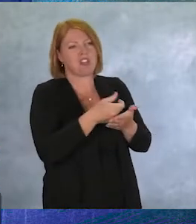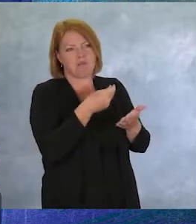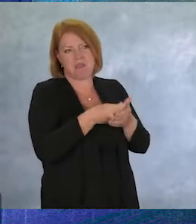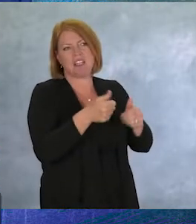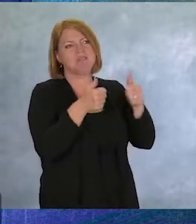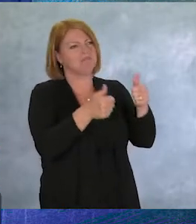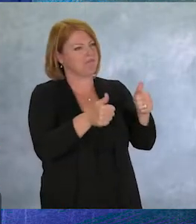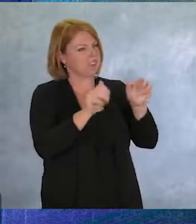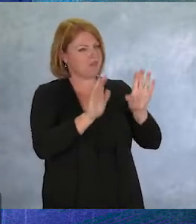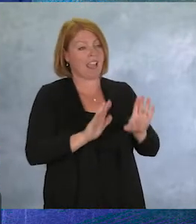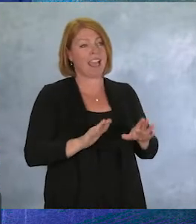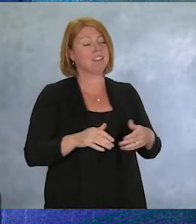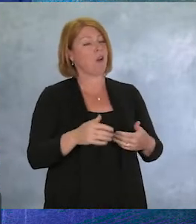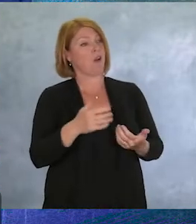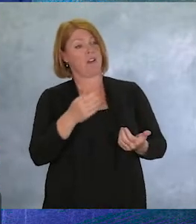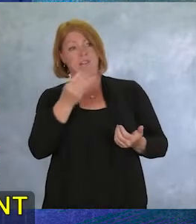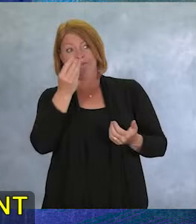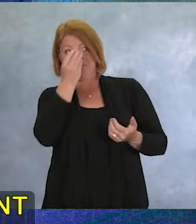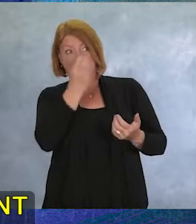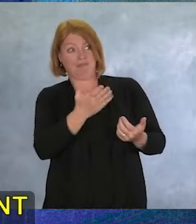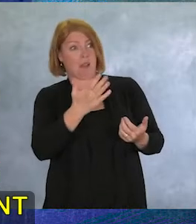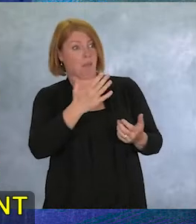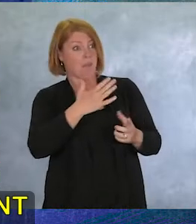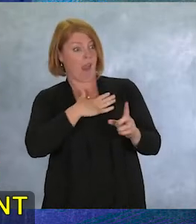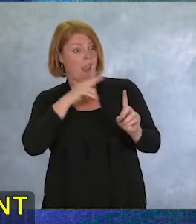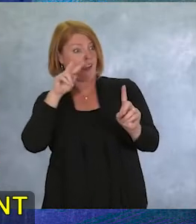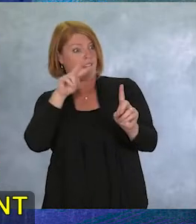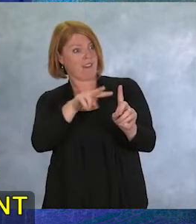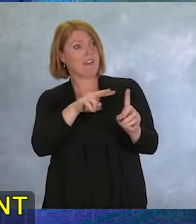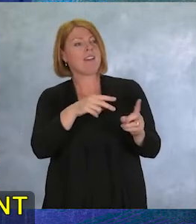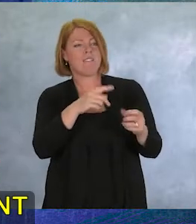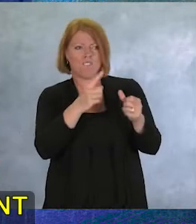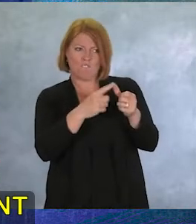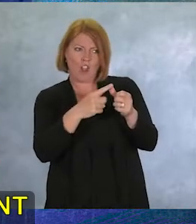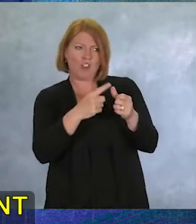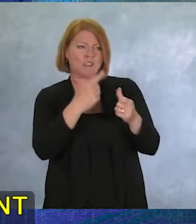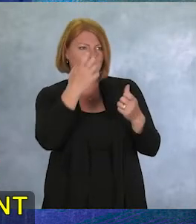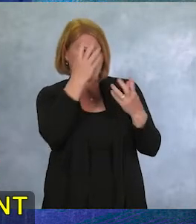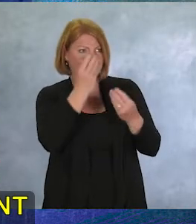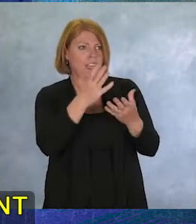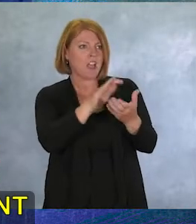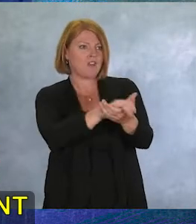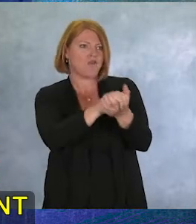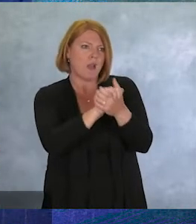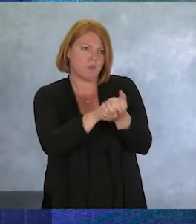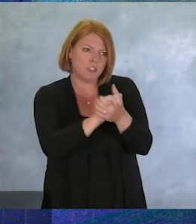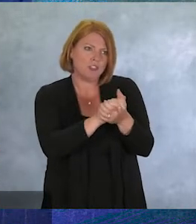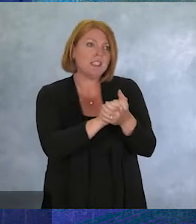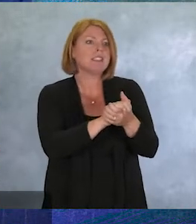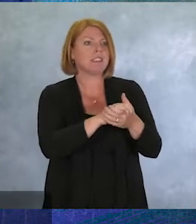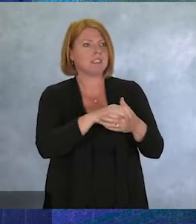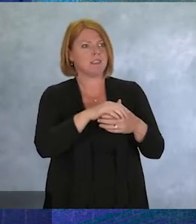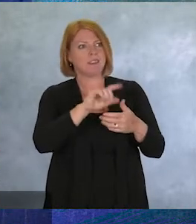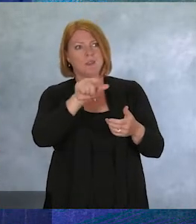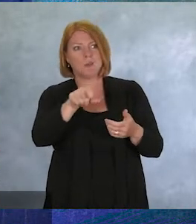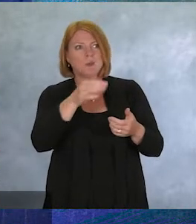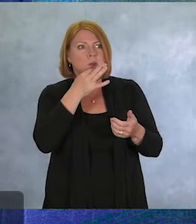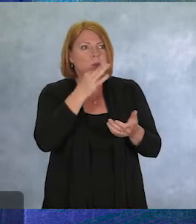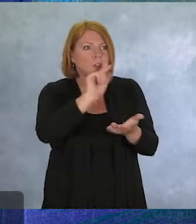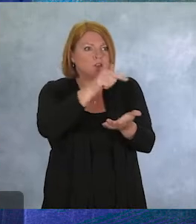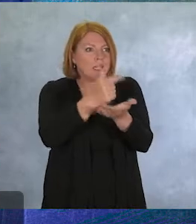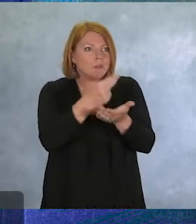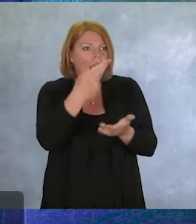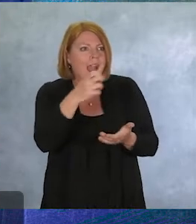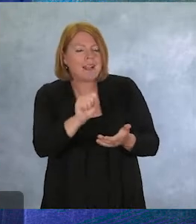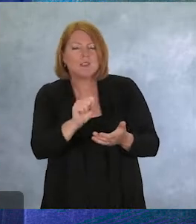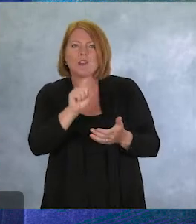money. Excellent. Okay. From my perspective, just quite honestly, like I want to say congratulations. I mean, on graduating from high school, I